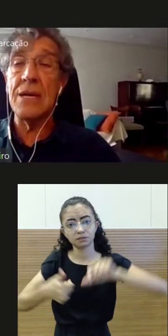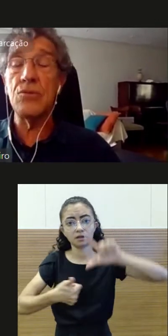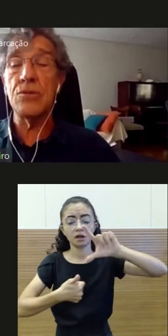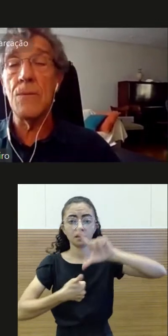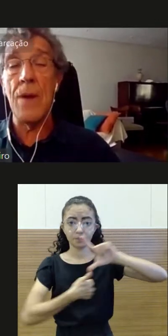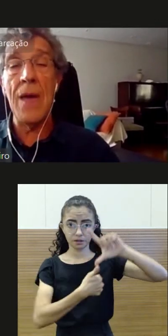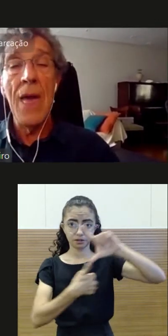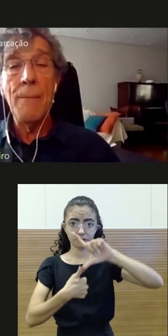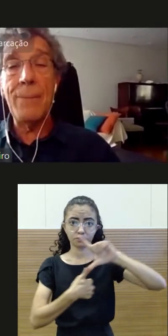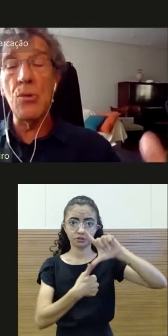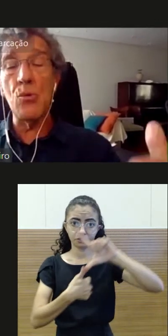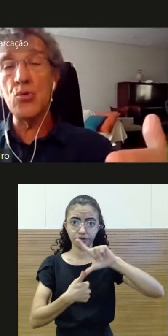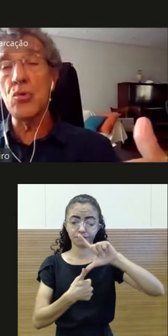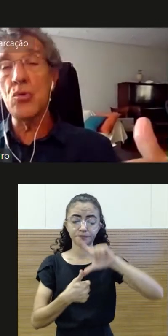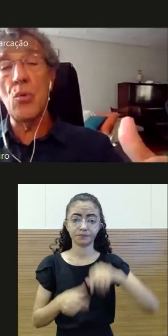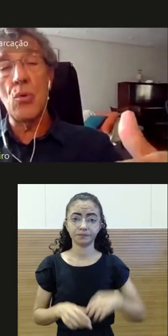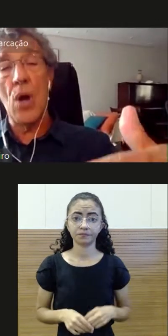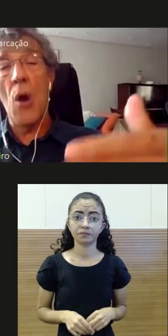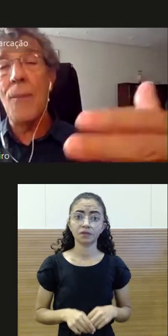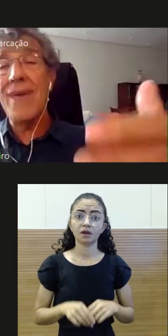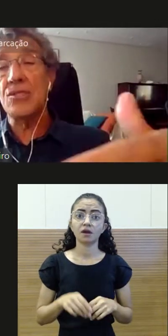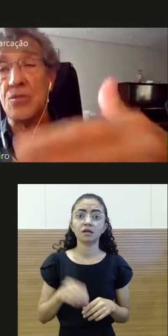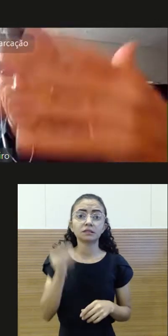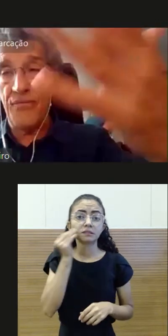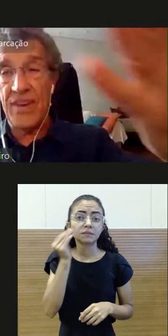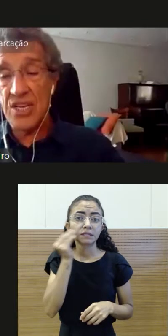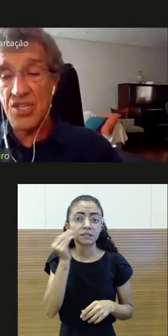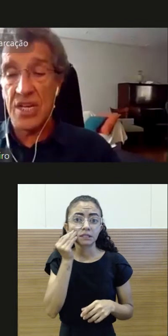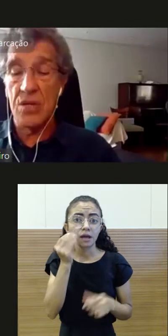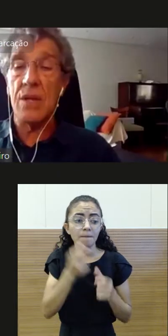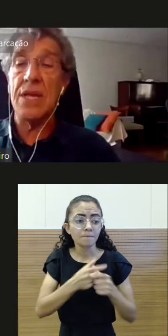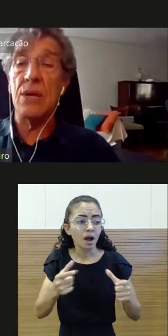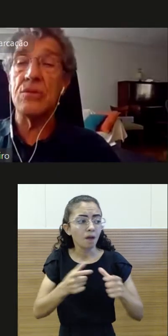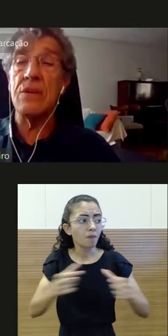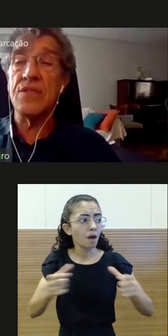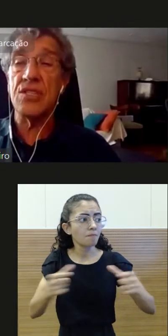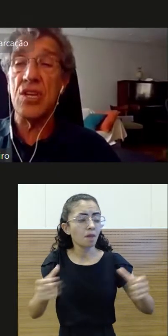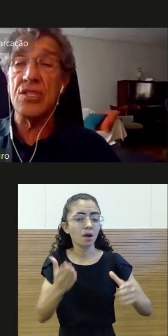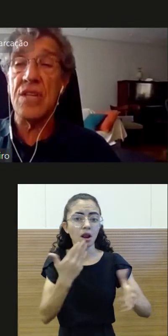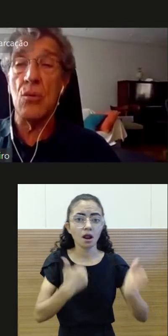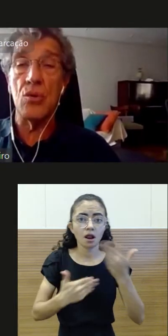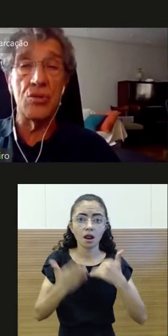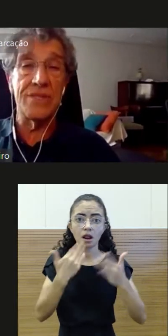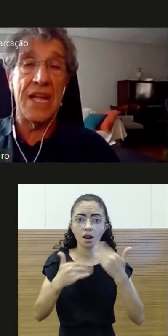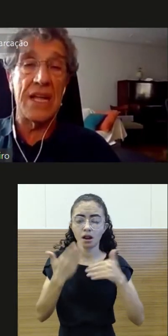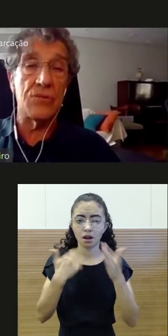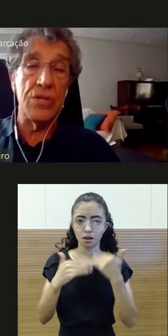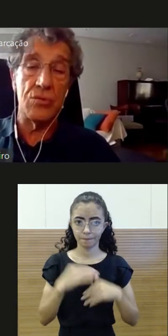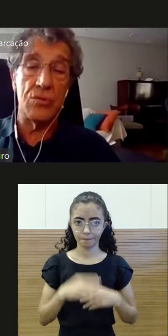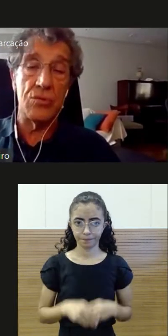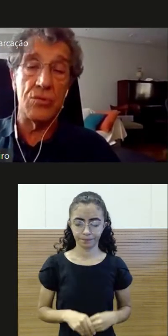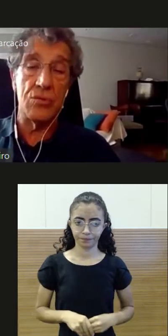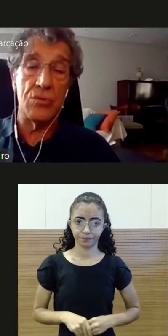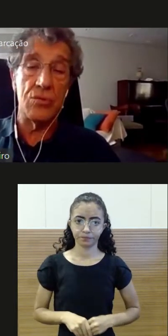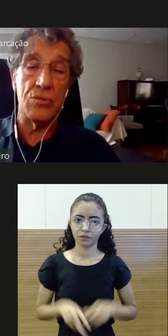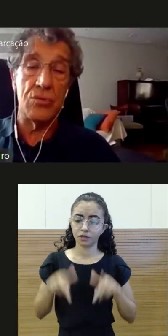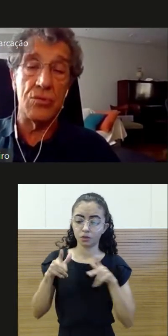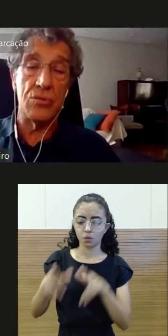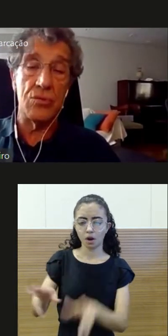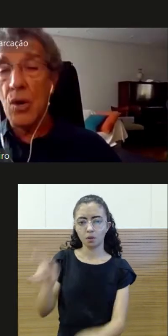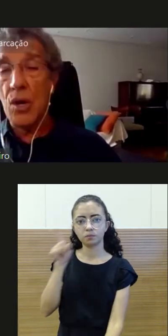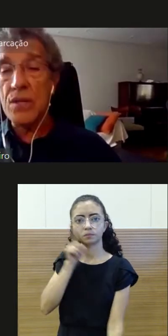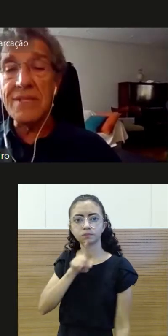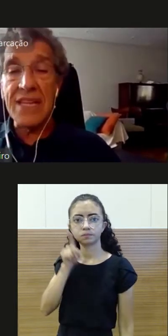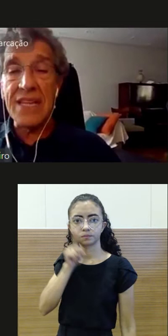countries of Latin America, as we are, as the ones we are, in order for the consumption to increase, reaching the levels that we have in the